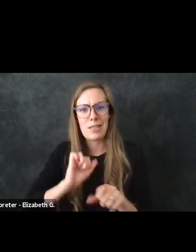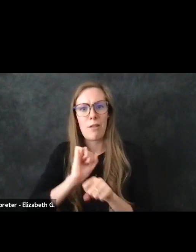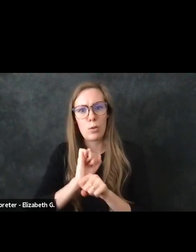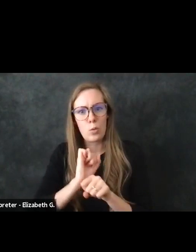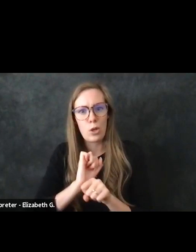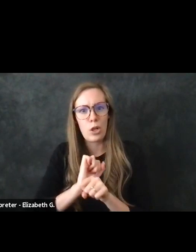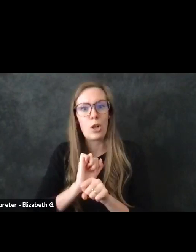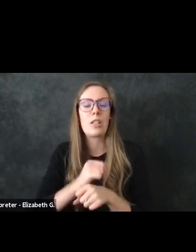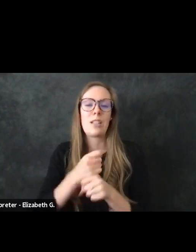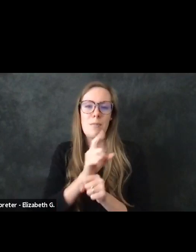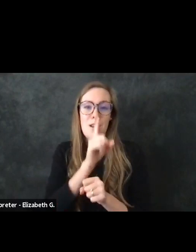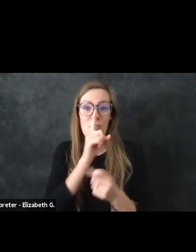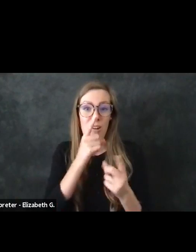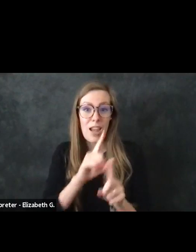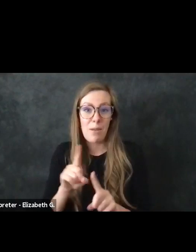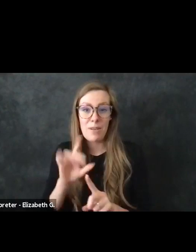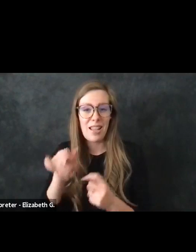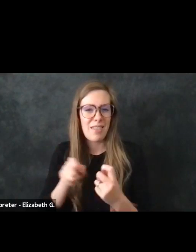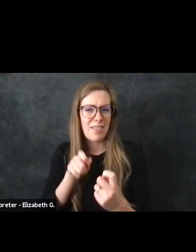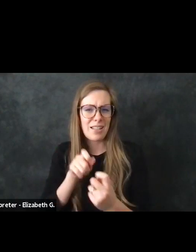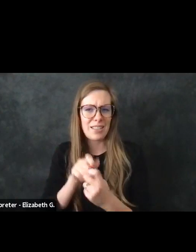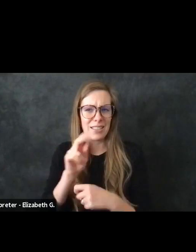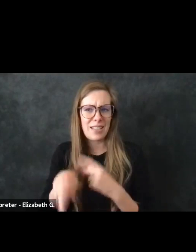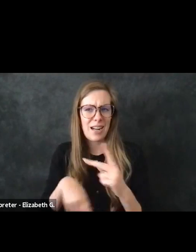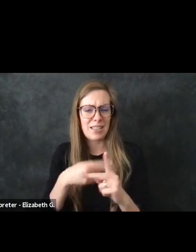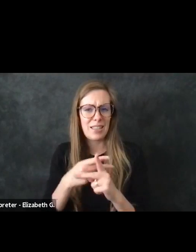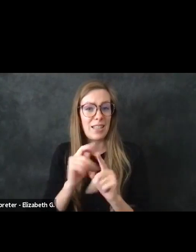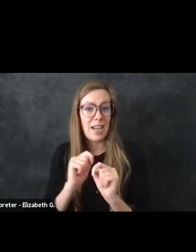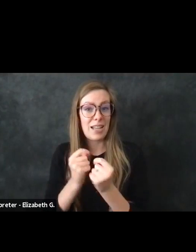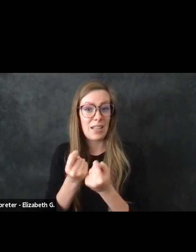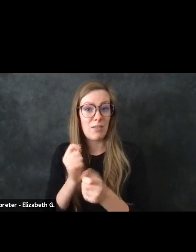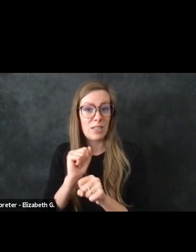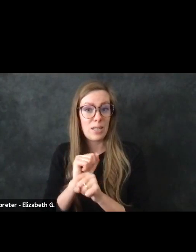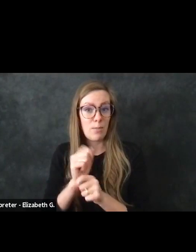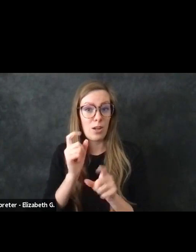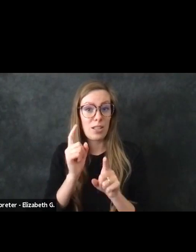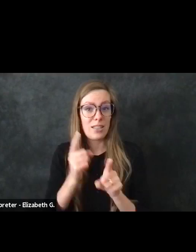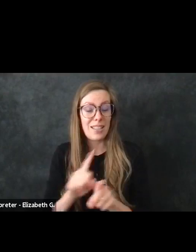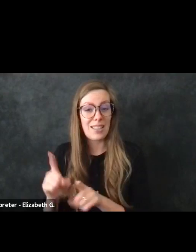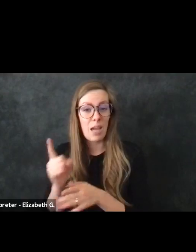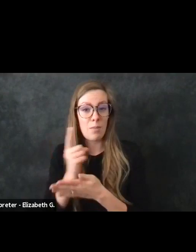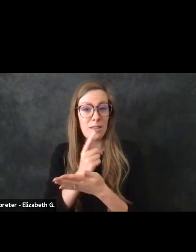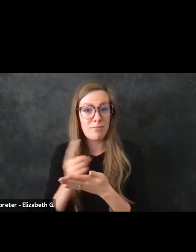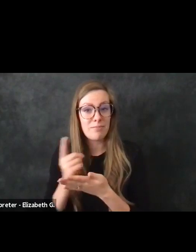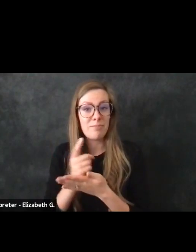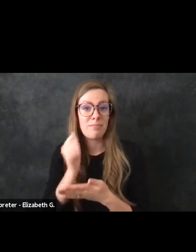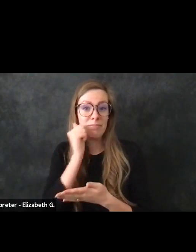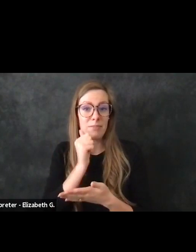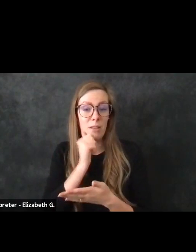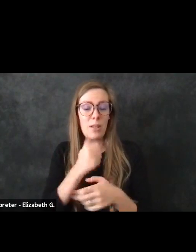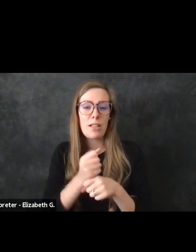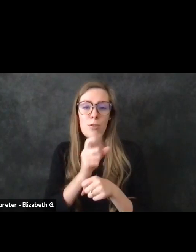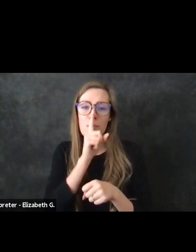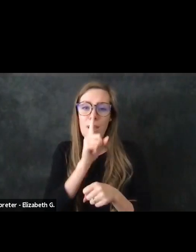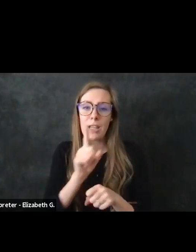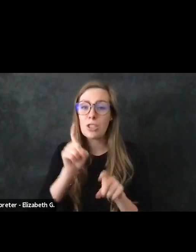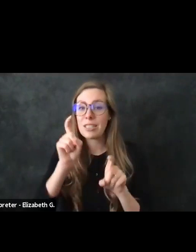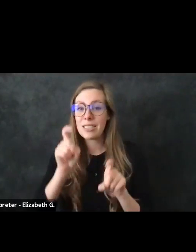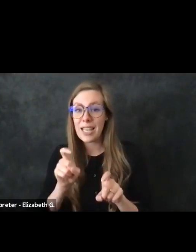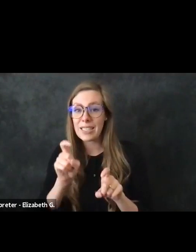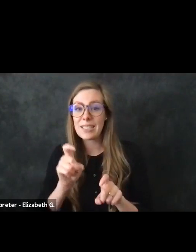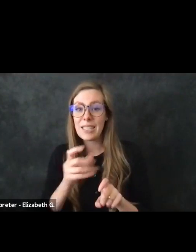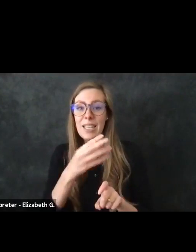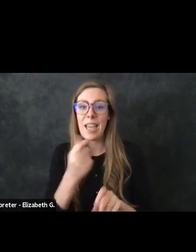get that done. That's exactly the kind of teamwork that's going on behind the scenes each and every day to ensure that vaccines and testing within our